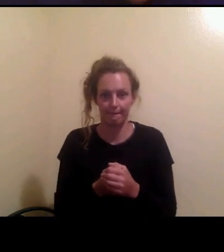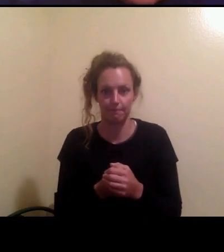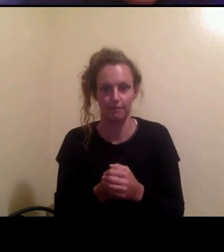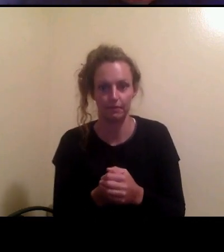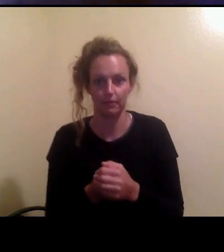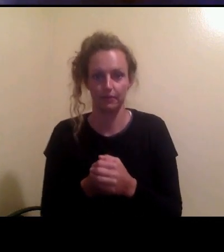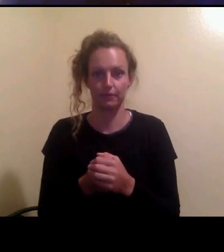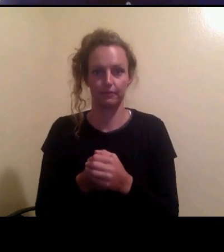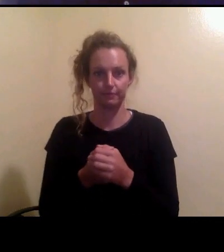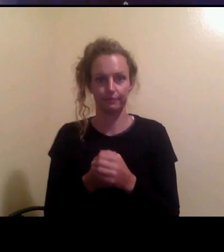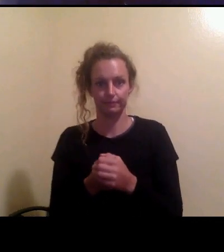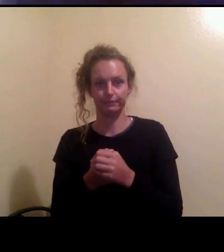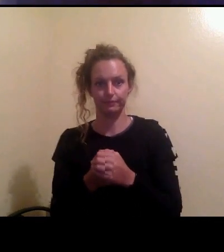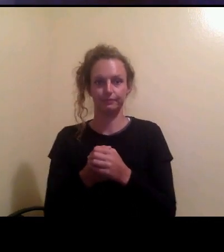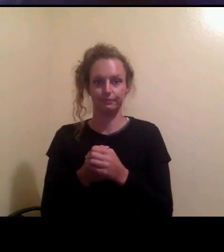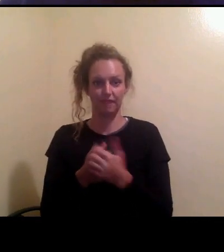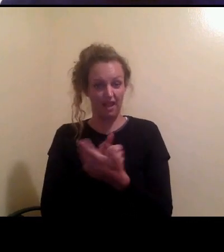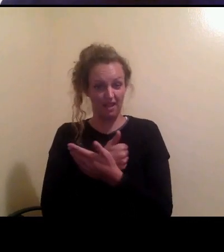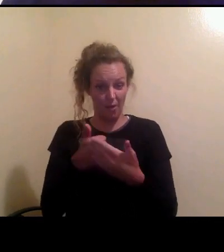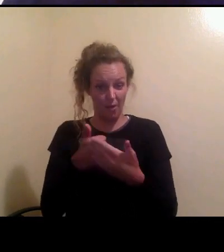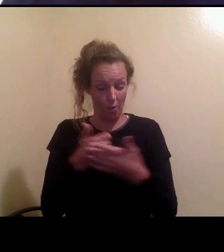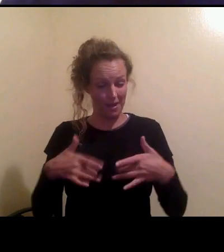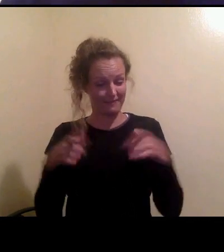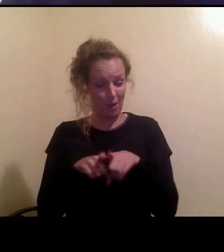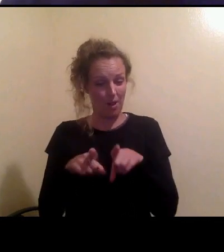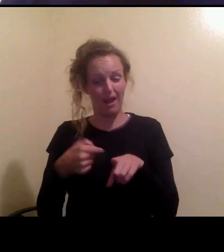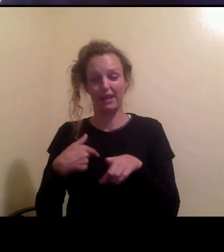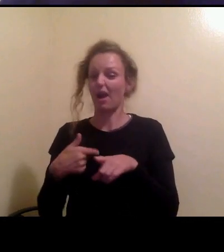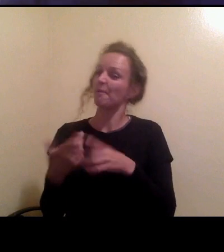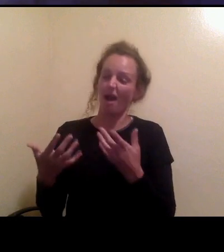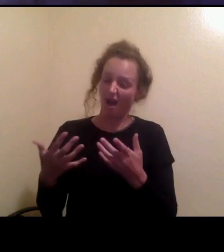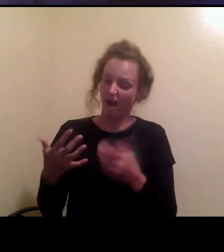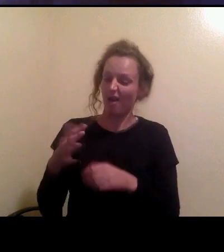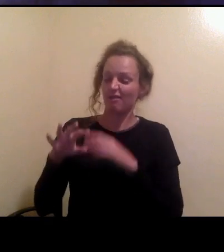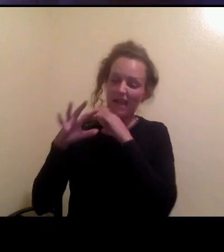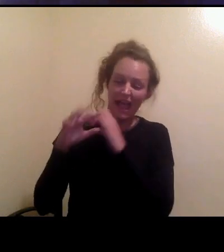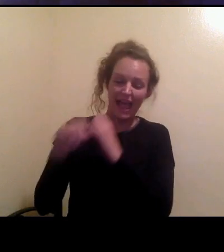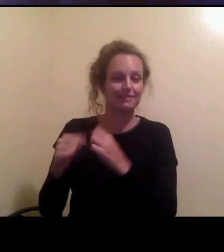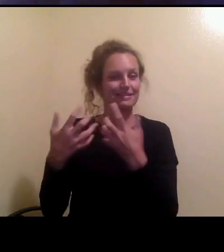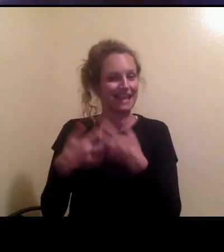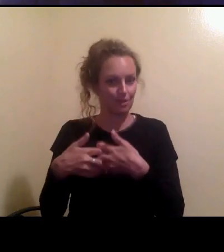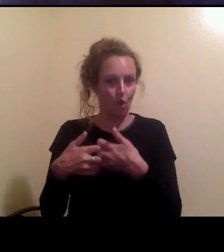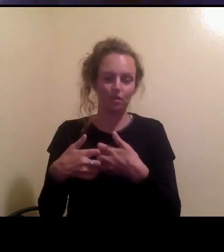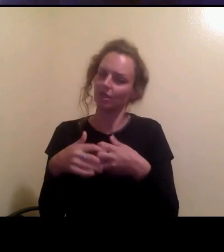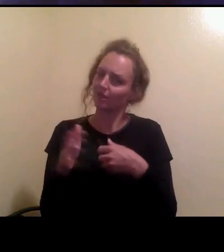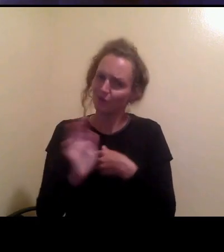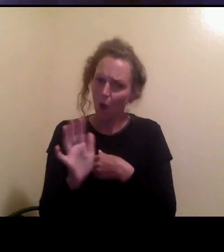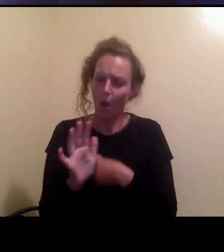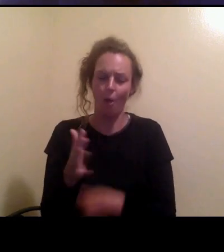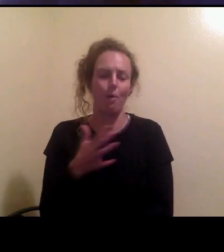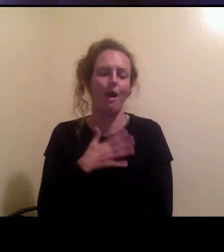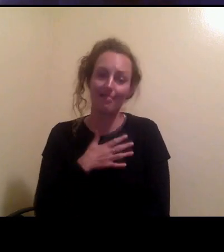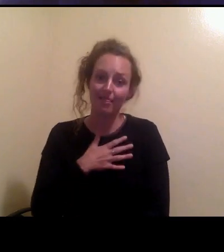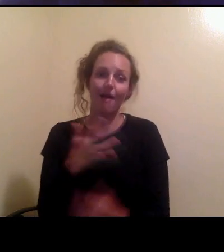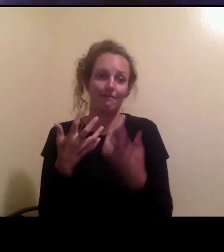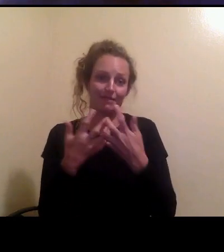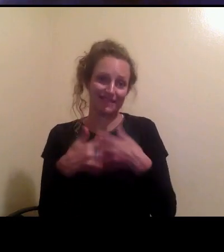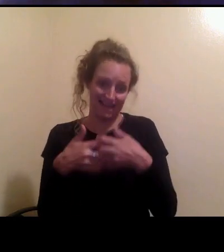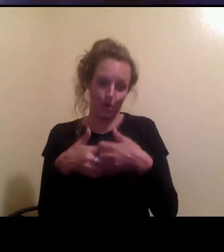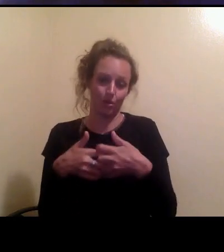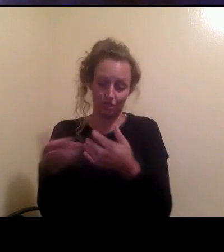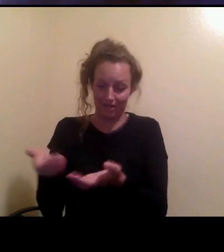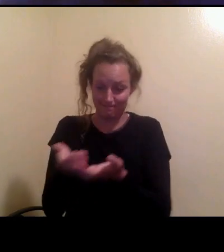in this country, but let's move on from that. But we are still, I think we're on our 4th disabilities minister